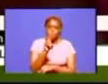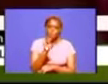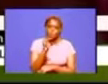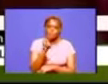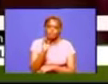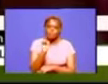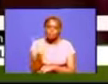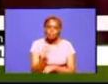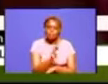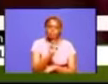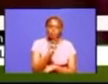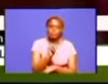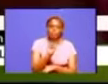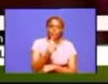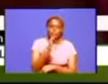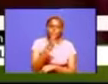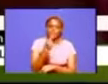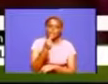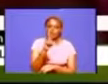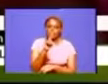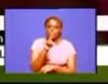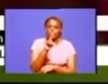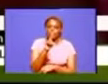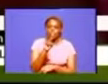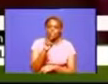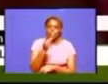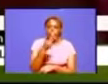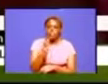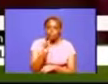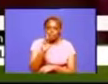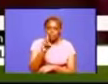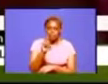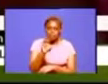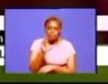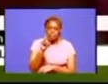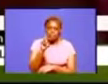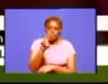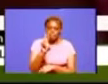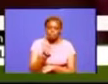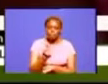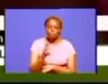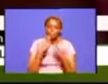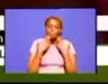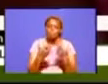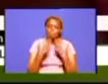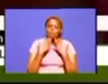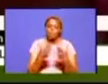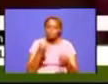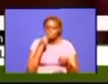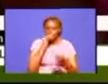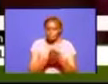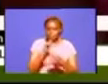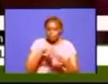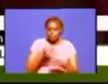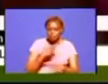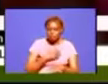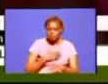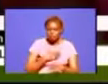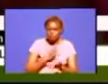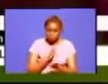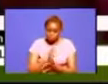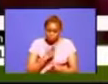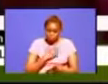Ward, to Kihara Ward, and Dendelo. And I really want to thank them for believing in me and for entrusting me